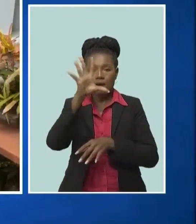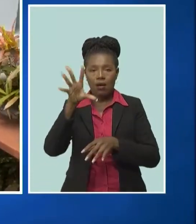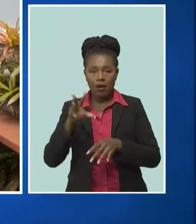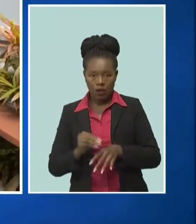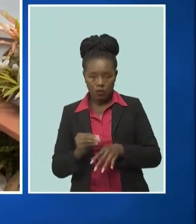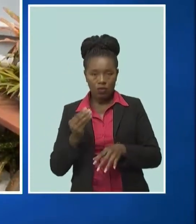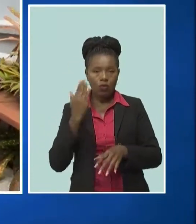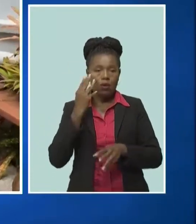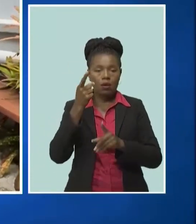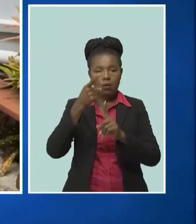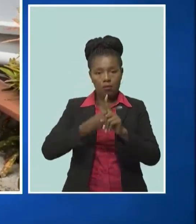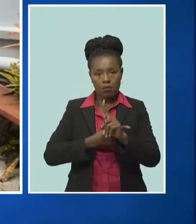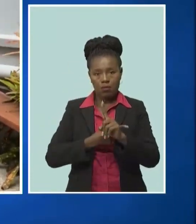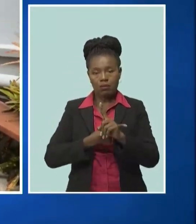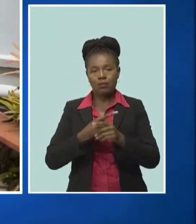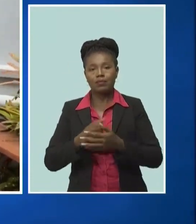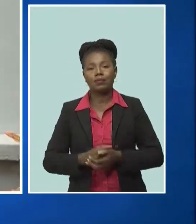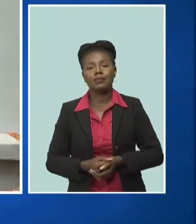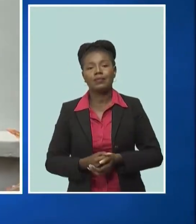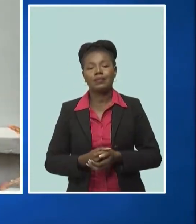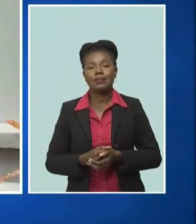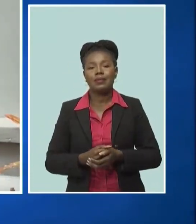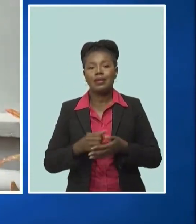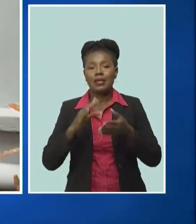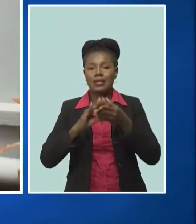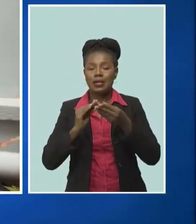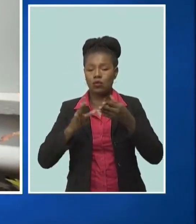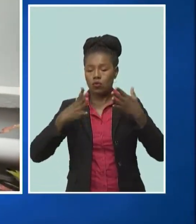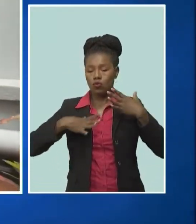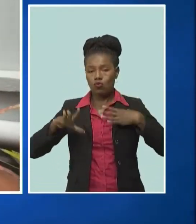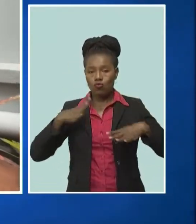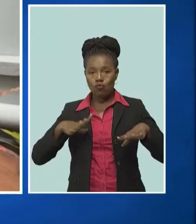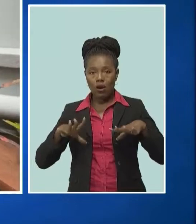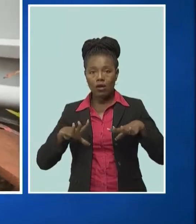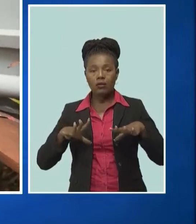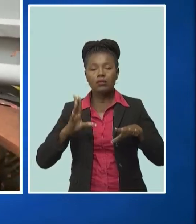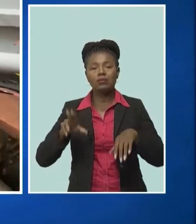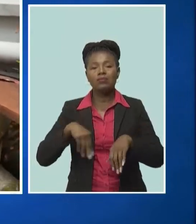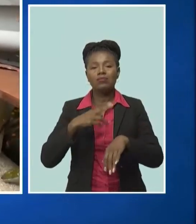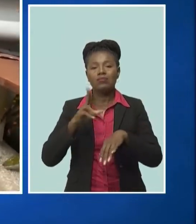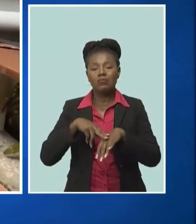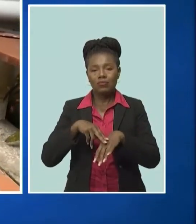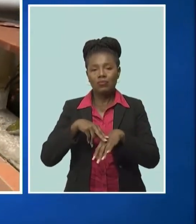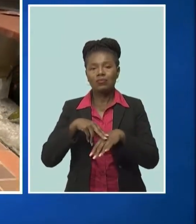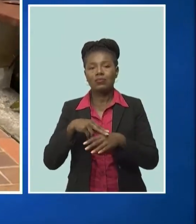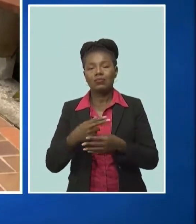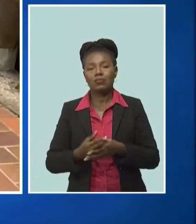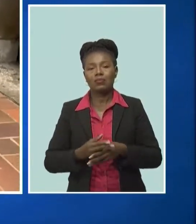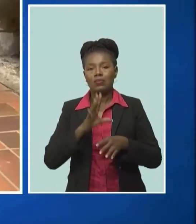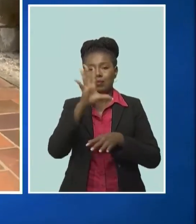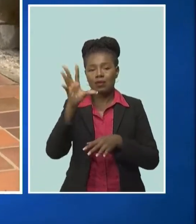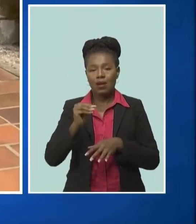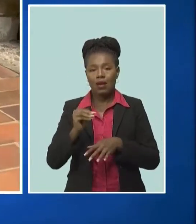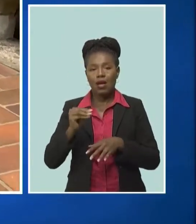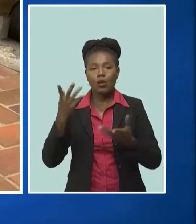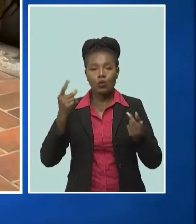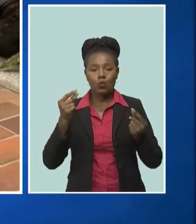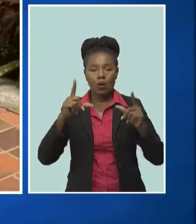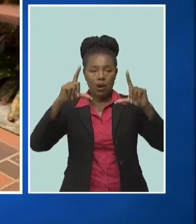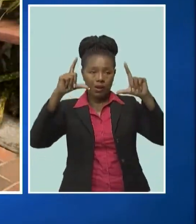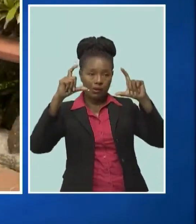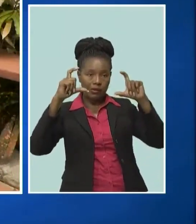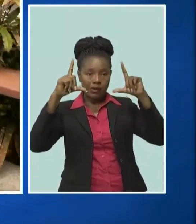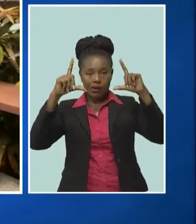Control Department, hip hip for them, decided to dress up in their traditional African garb and pose for the camera.